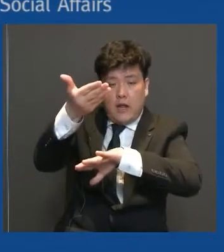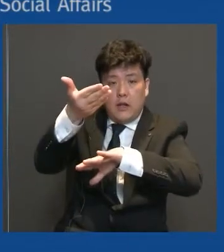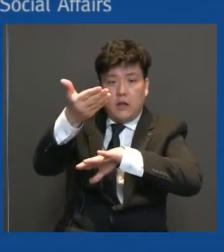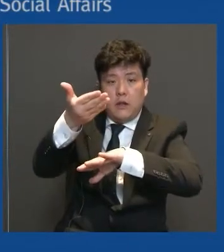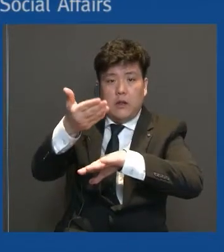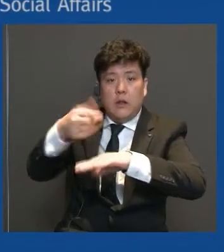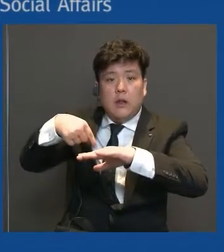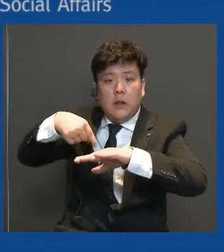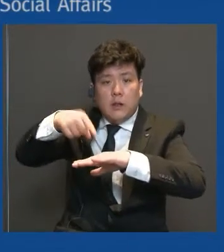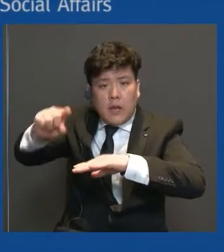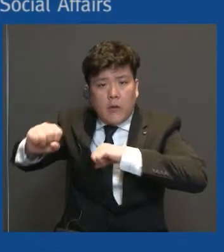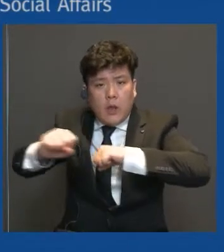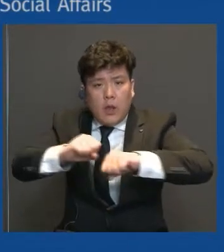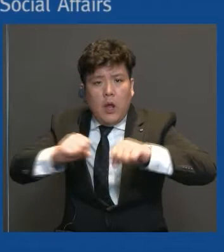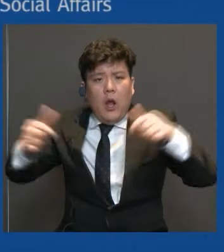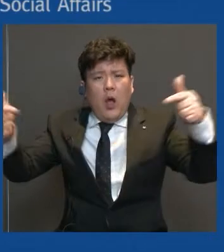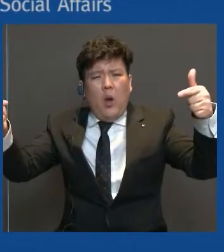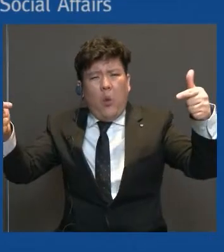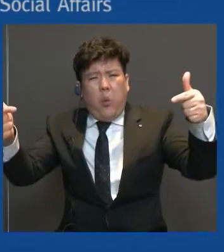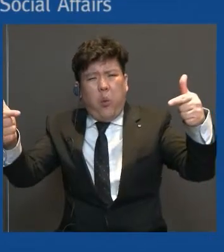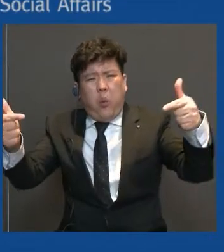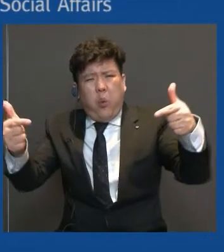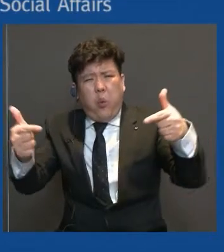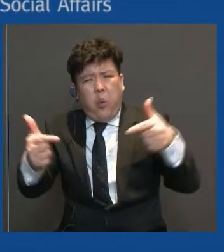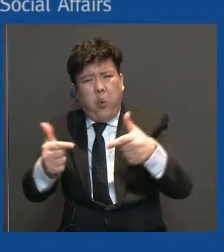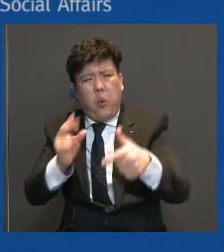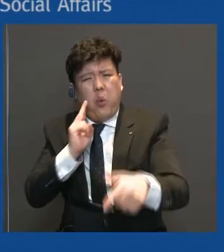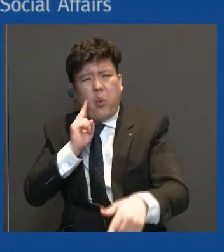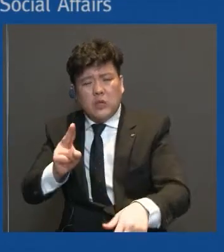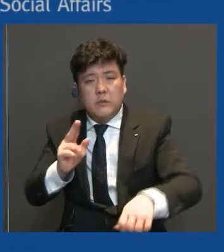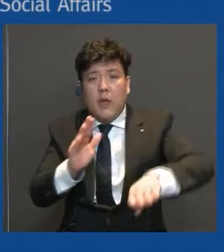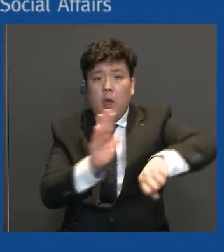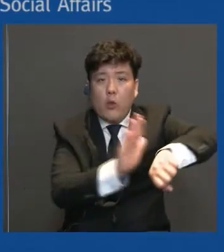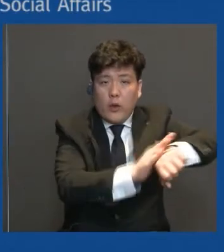the left side graph with